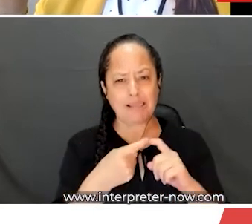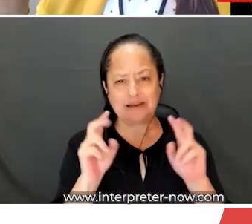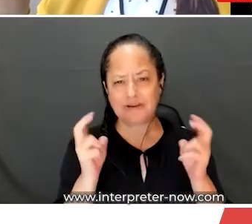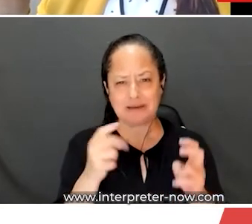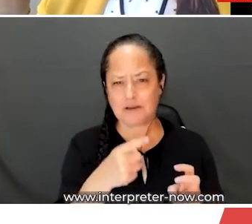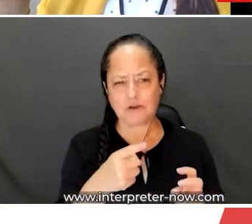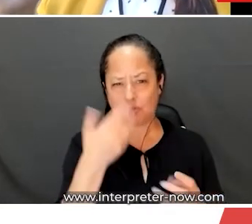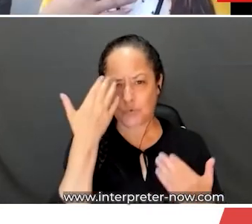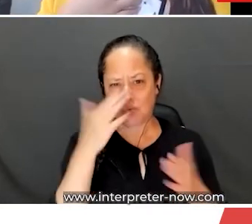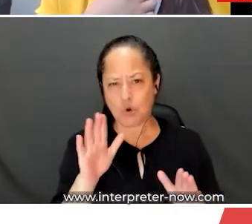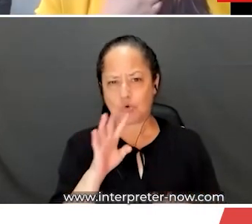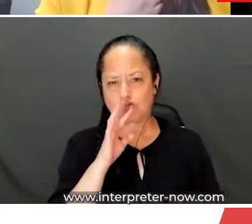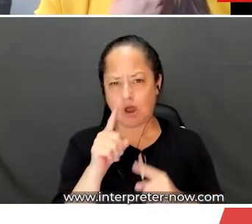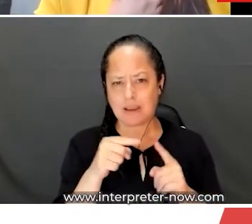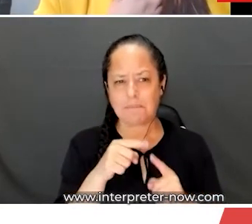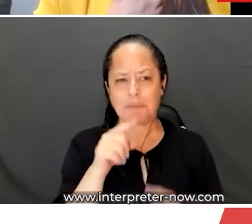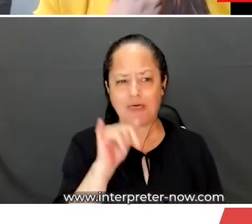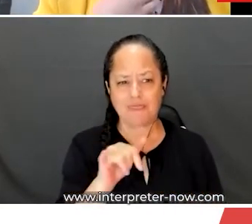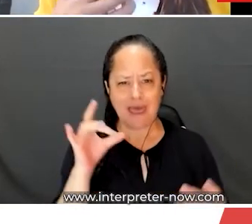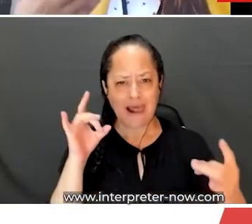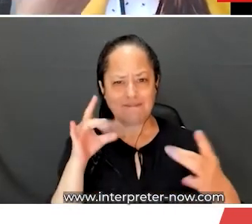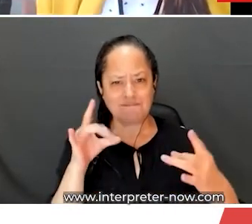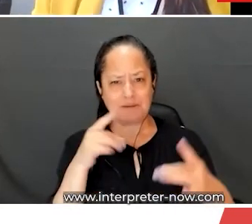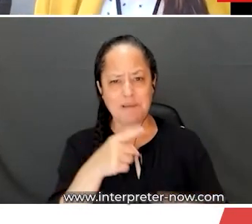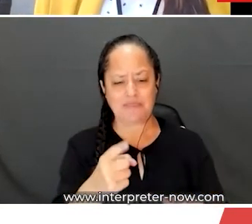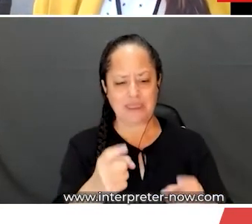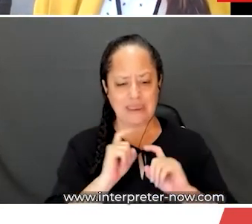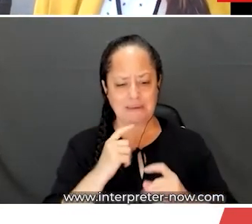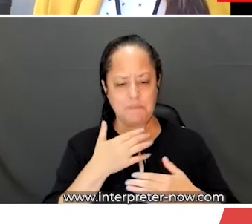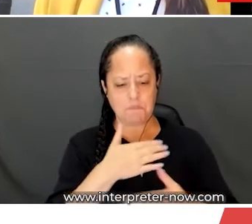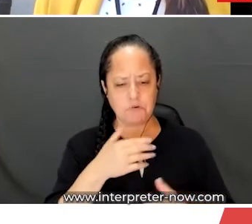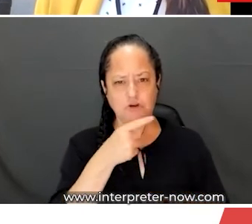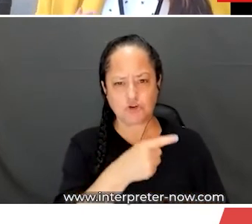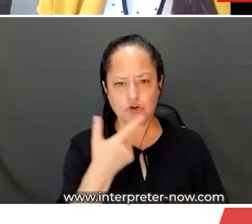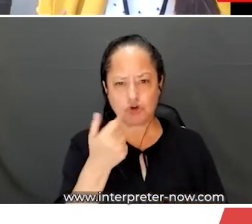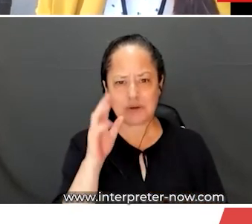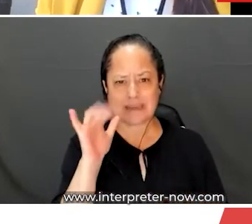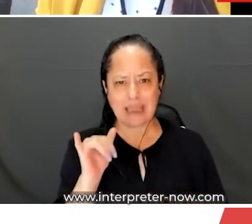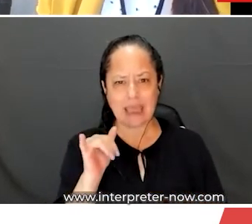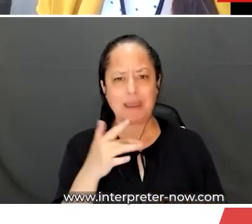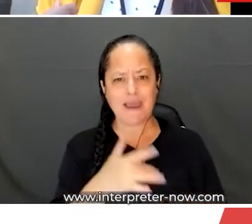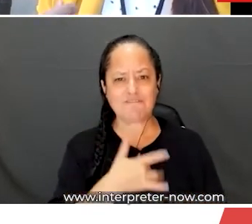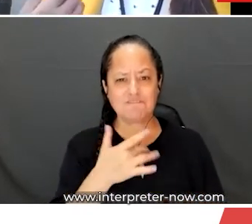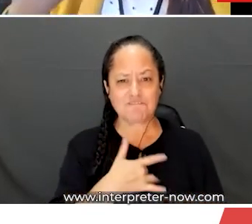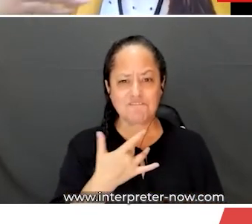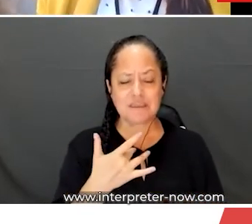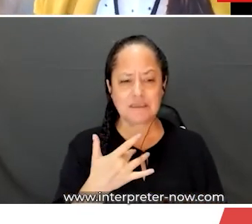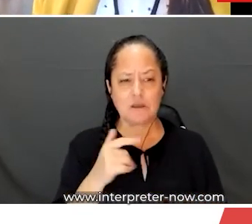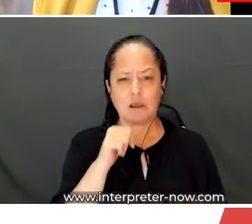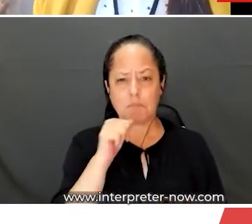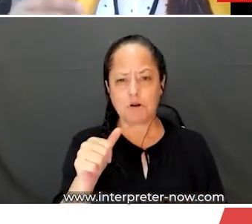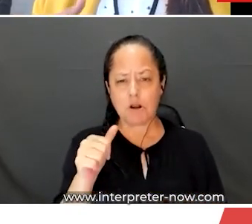about. And this is feedback that they've given me. They say, what I appreciate about you, Gabby, is the fact that I feel that I'm not